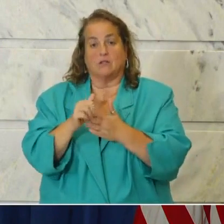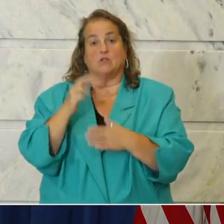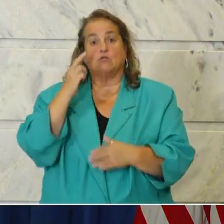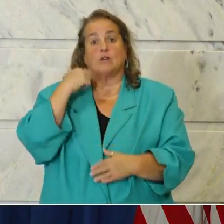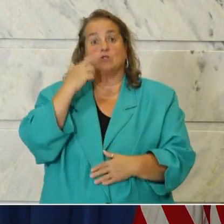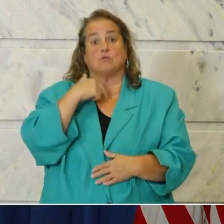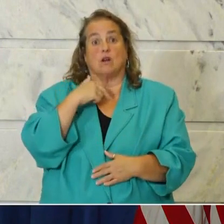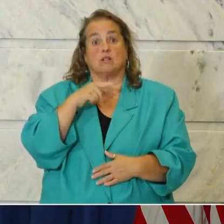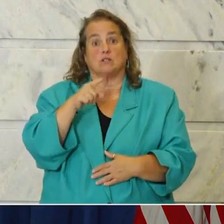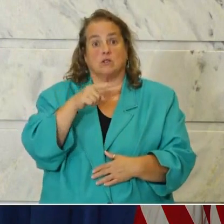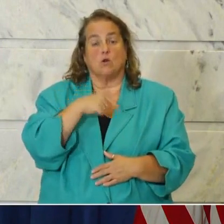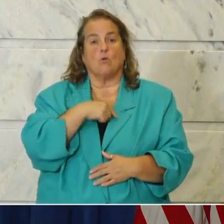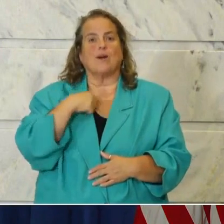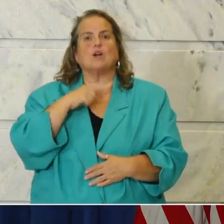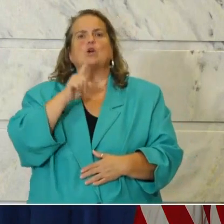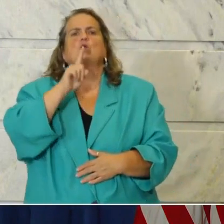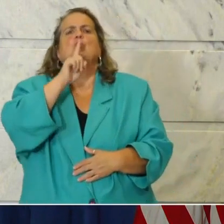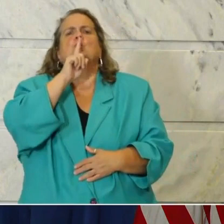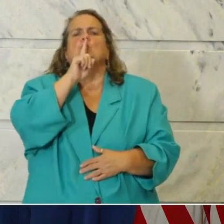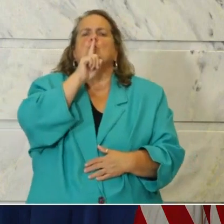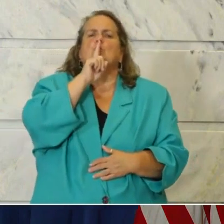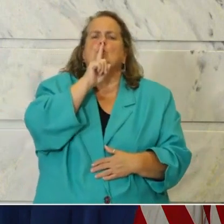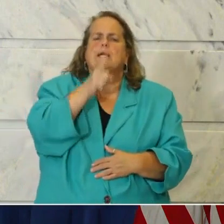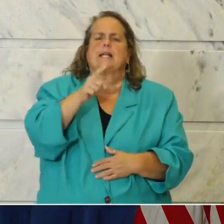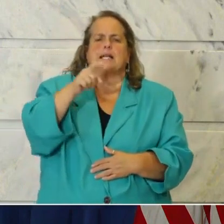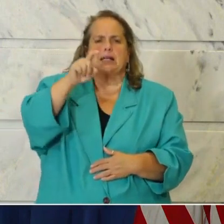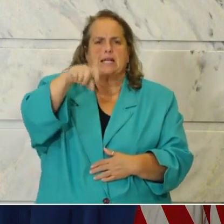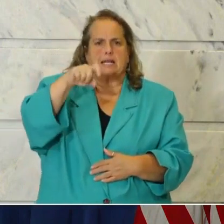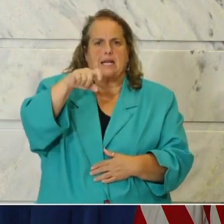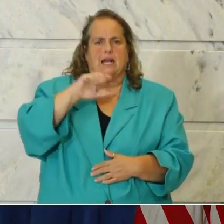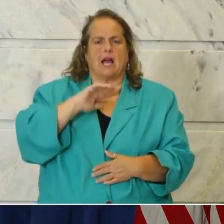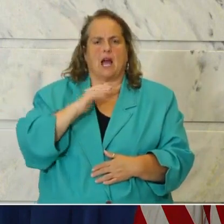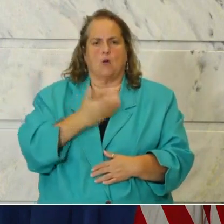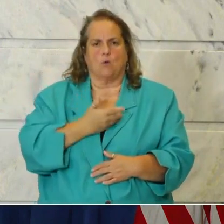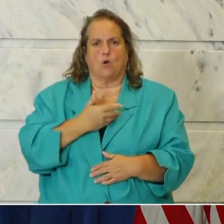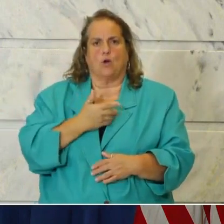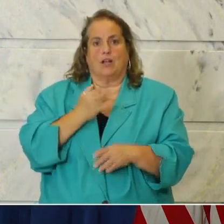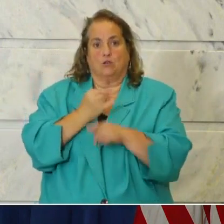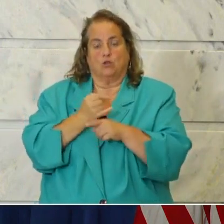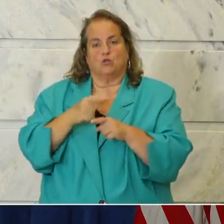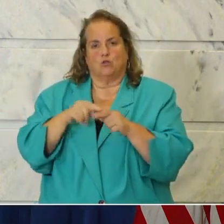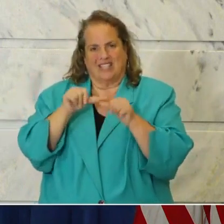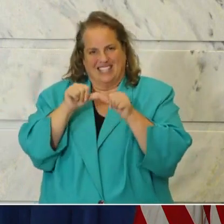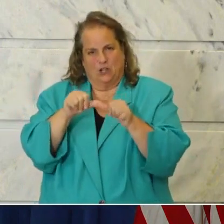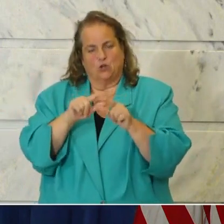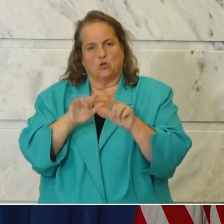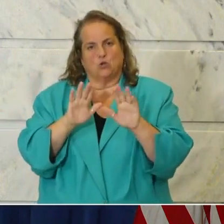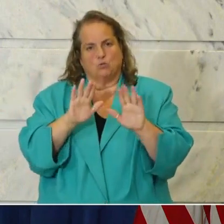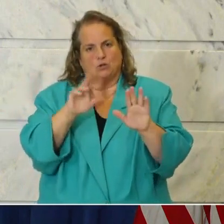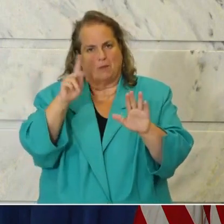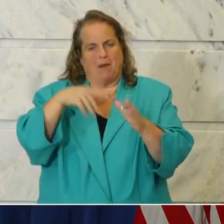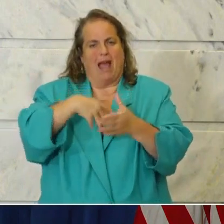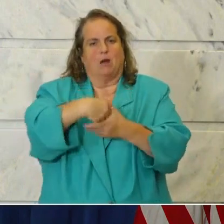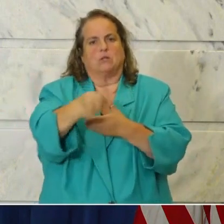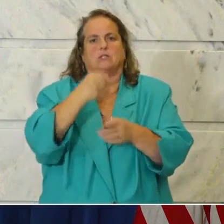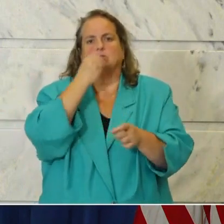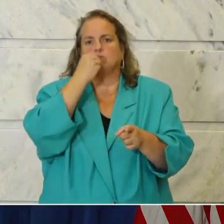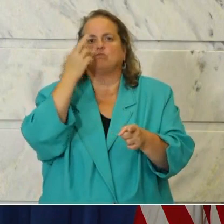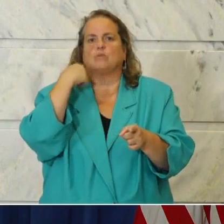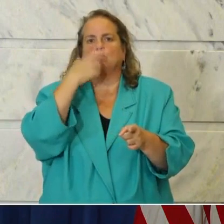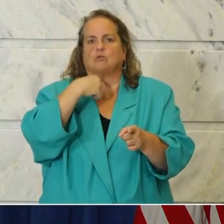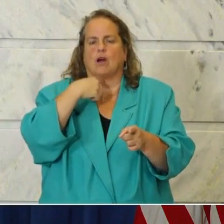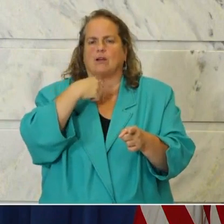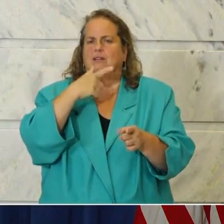restaurants, we really need our institutions to continue to push people outside, maximize